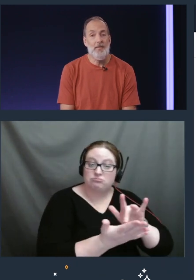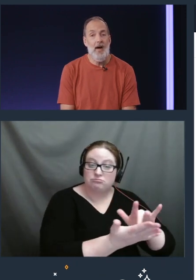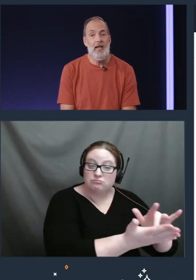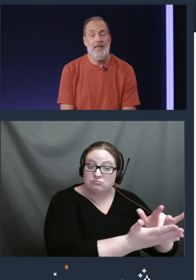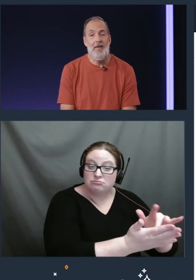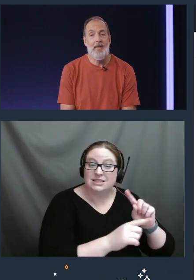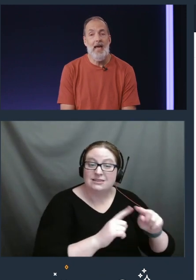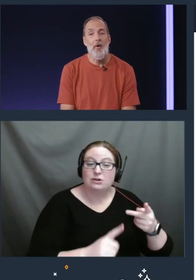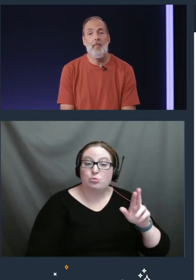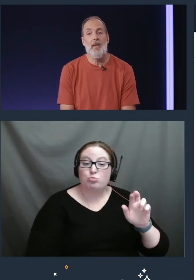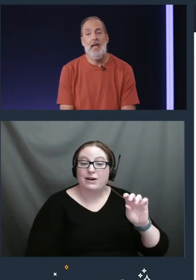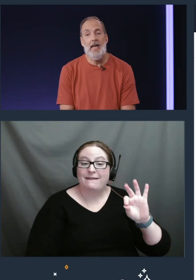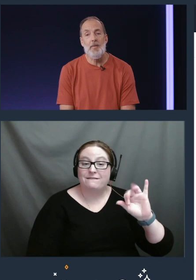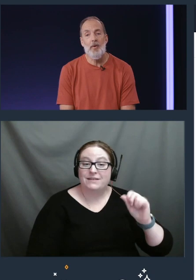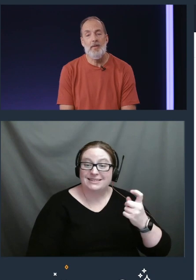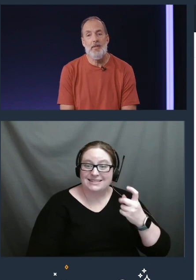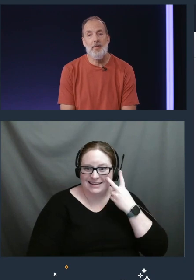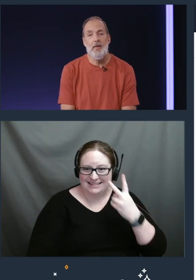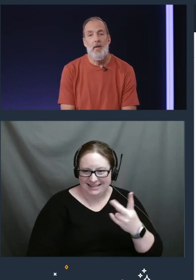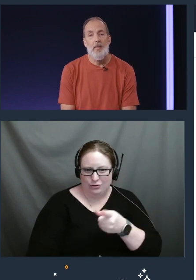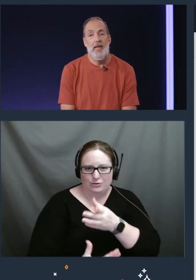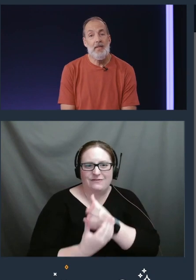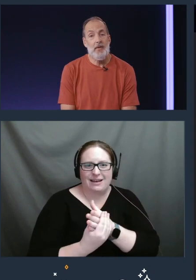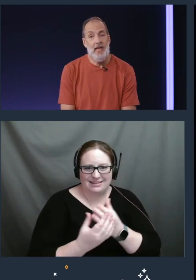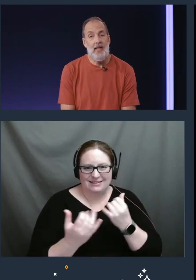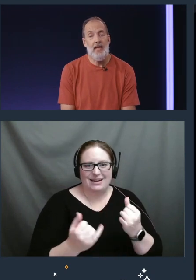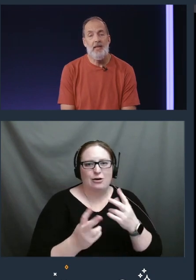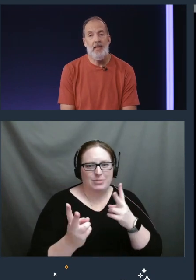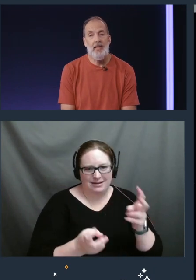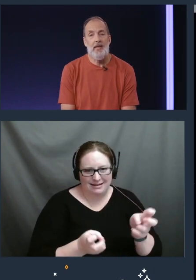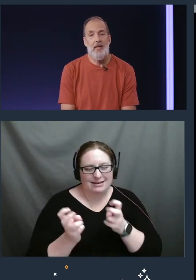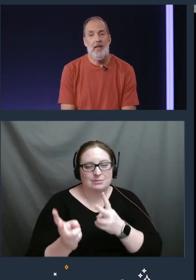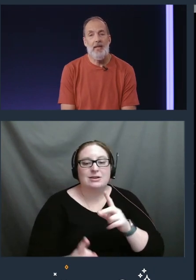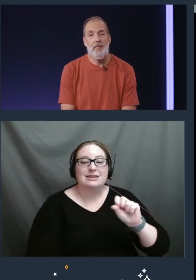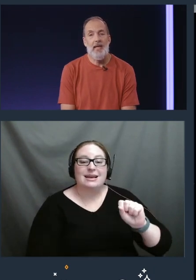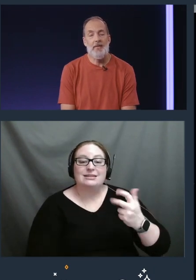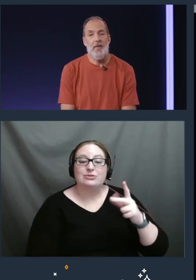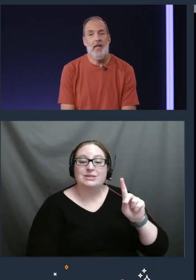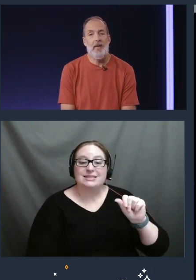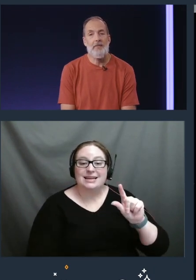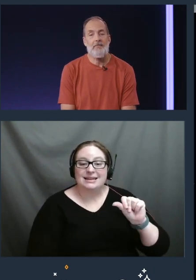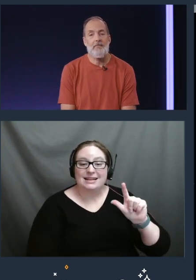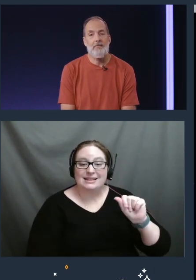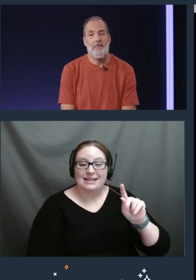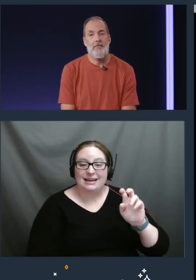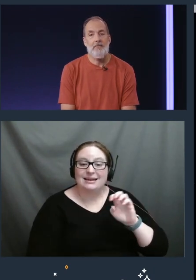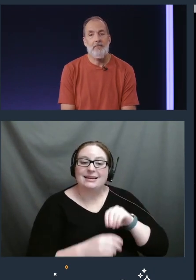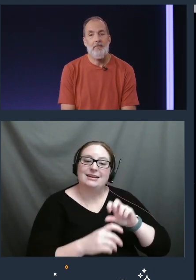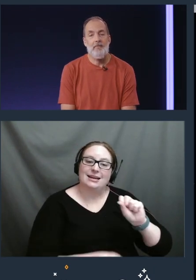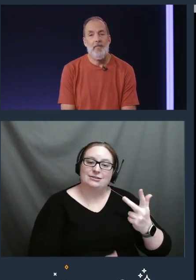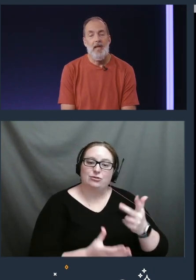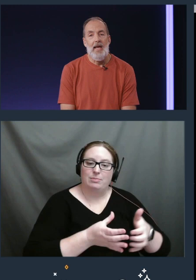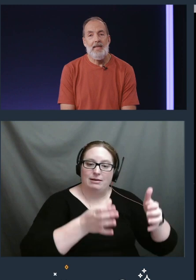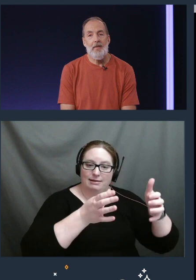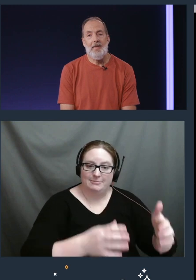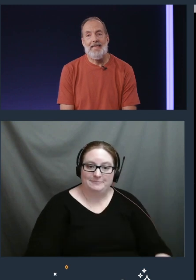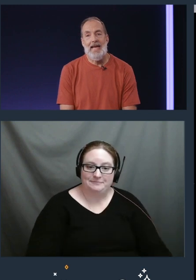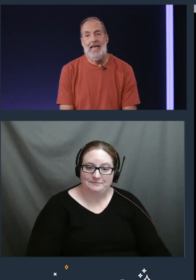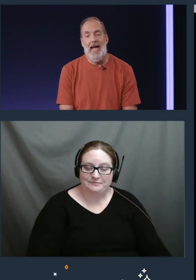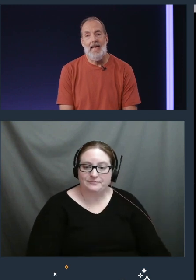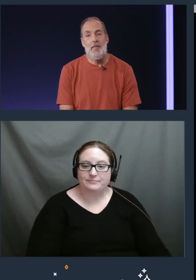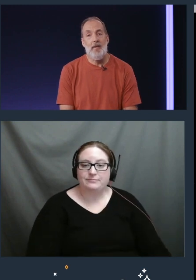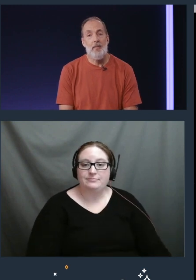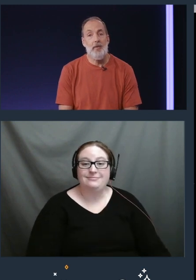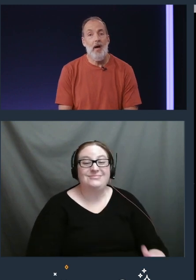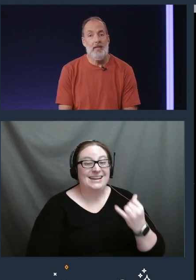those files have now been exported to my S3 data lake in my S3 bucket. Now that the